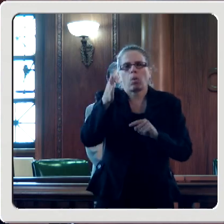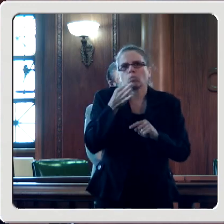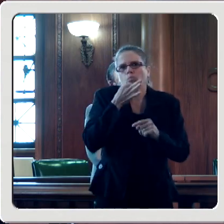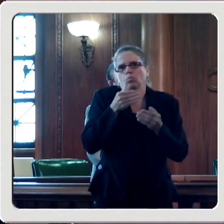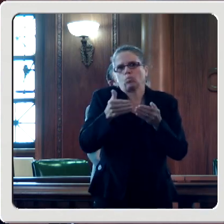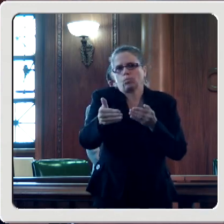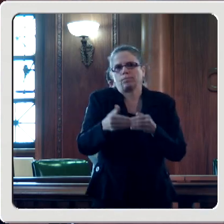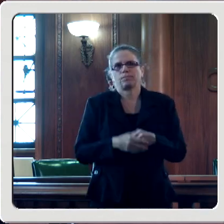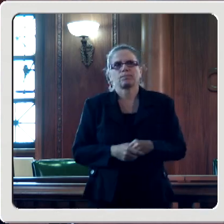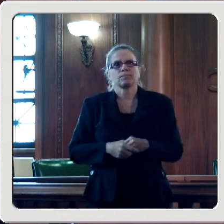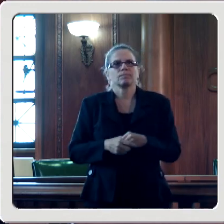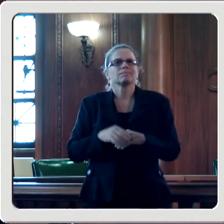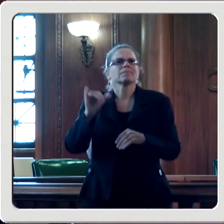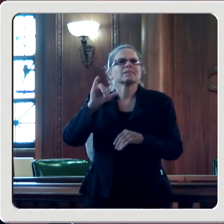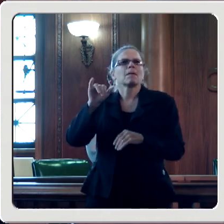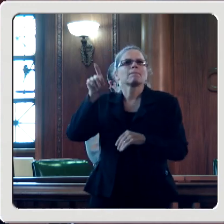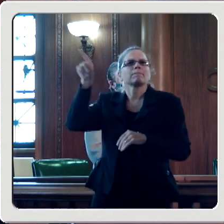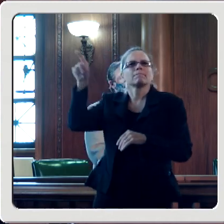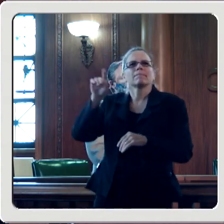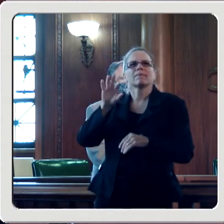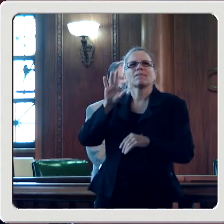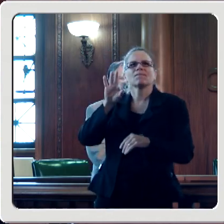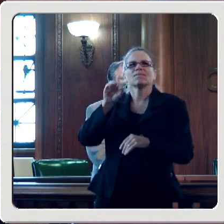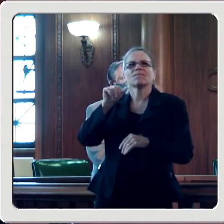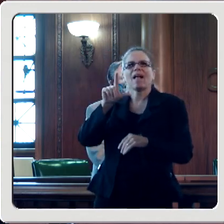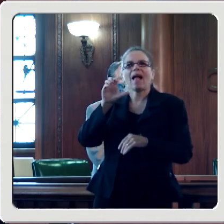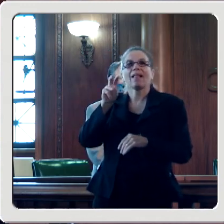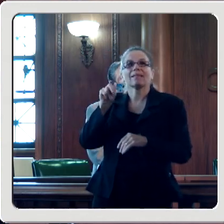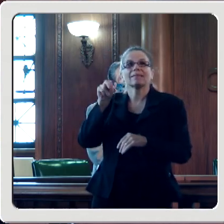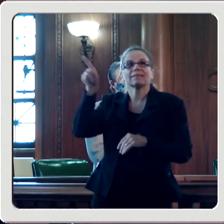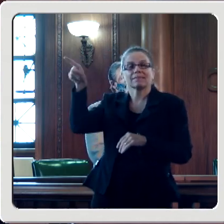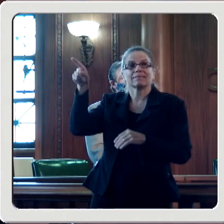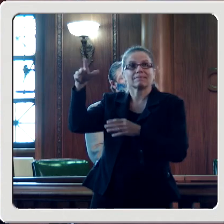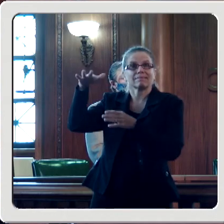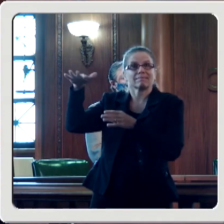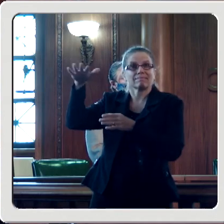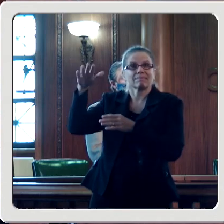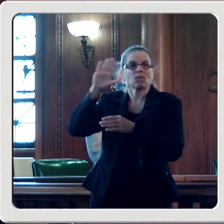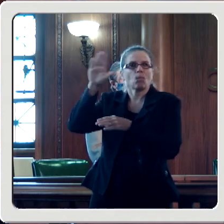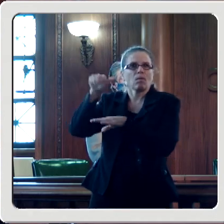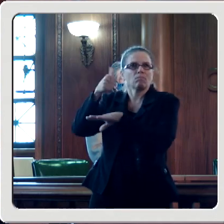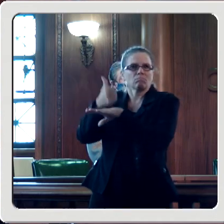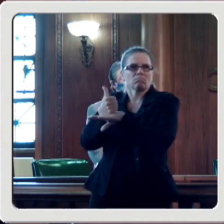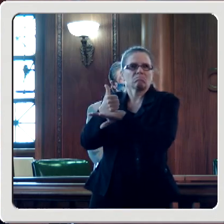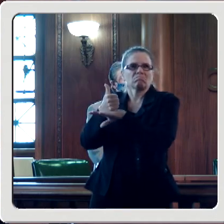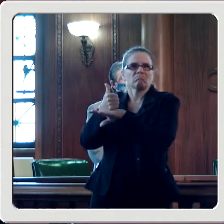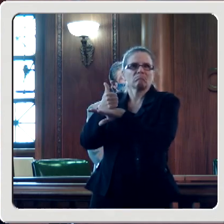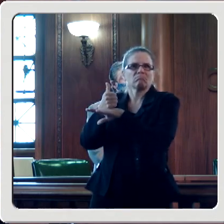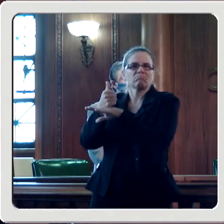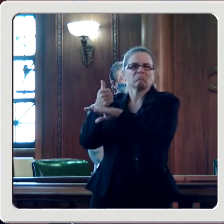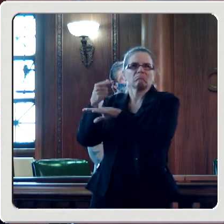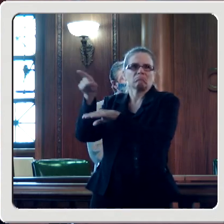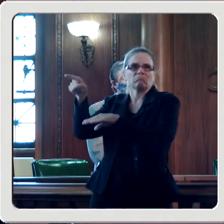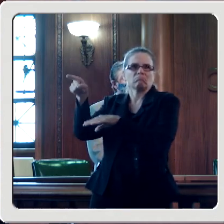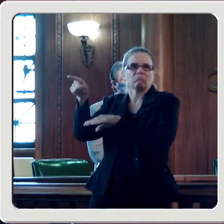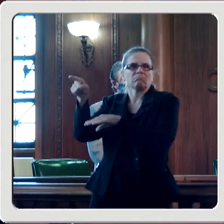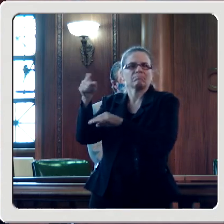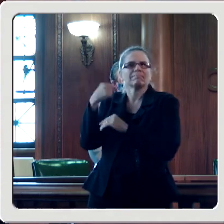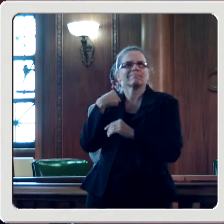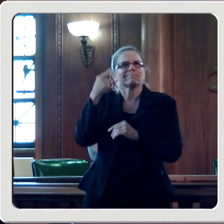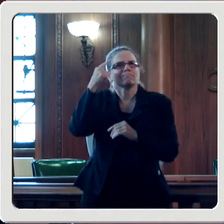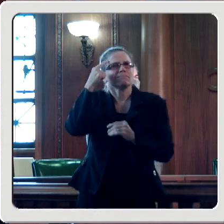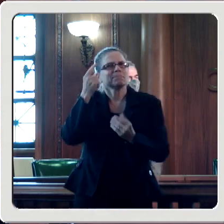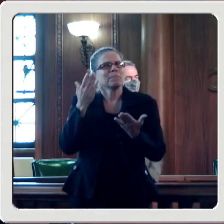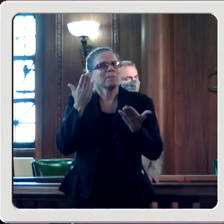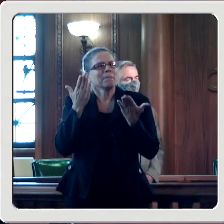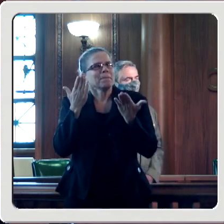Fallon to set up a single site that we think we're going to be stationary for more